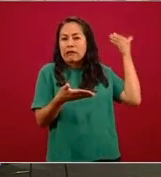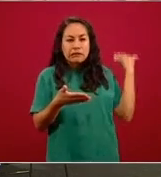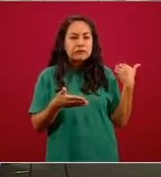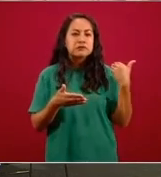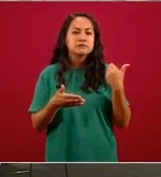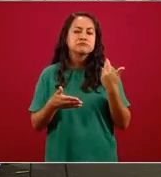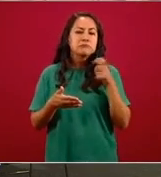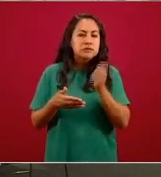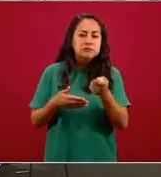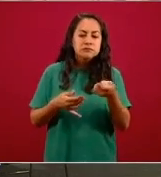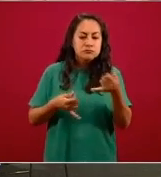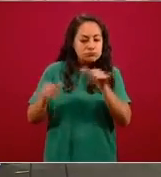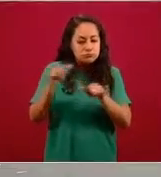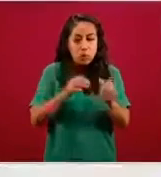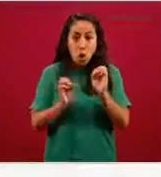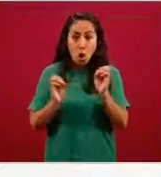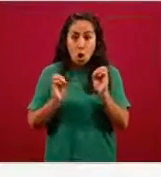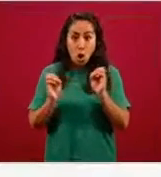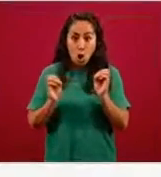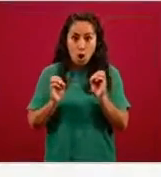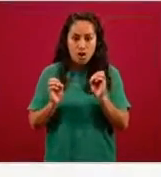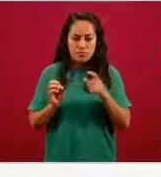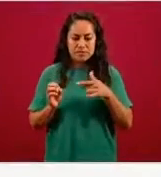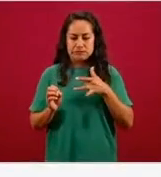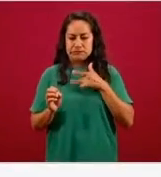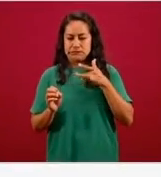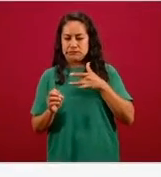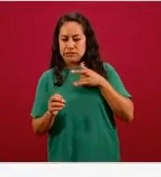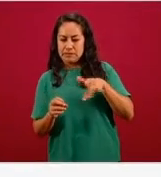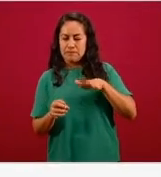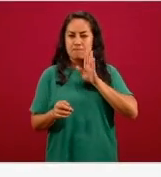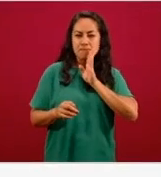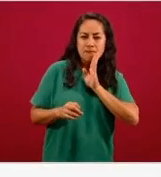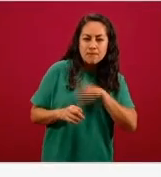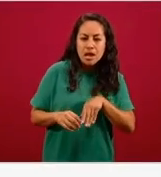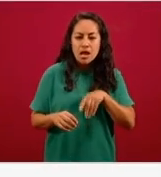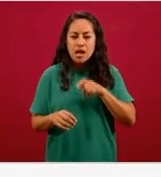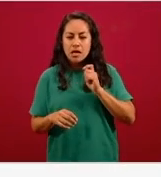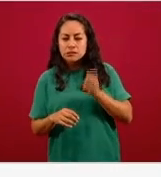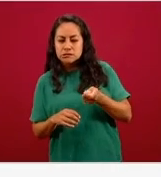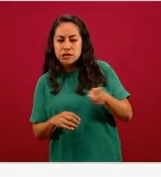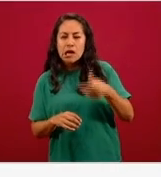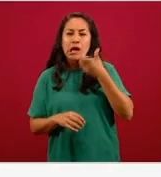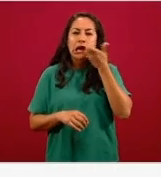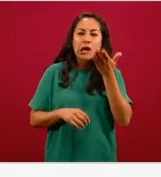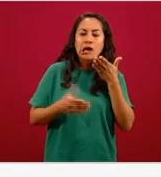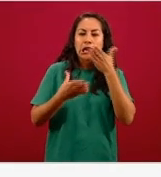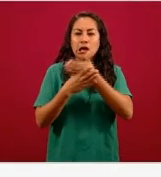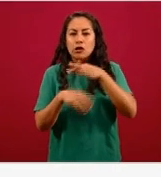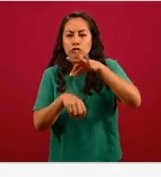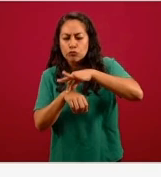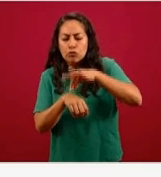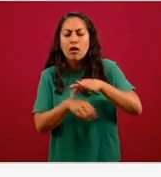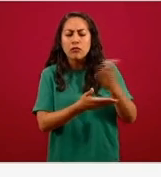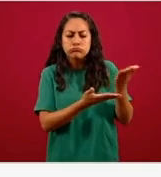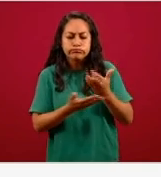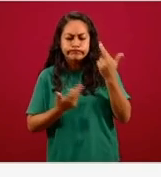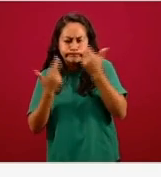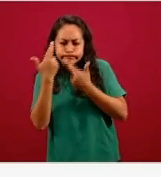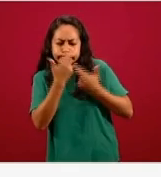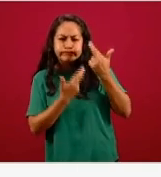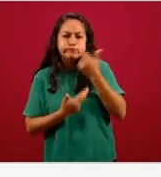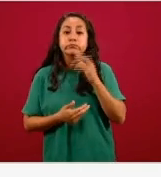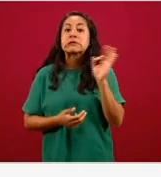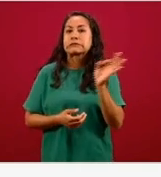regardless of whether they were confirmed later. All of those cases who at some point have